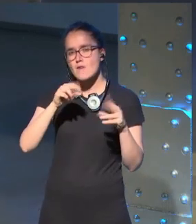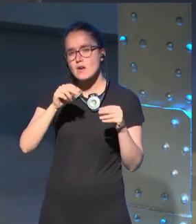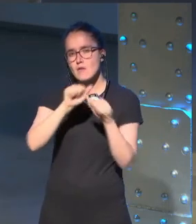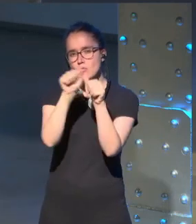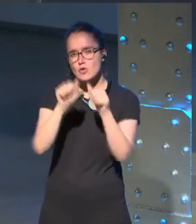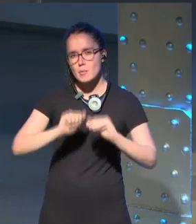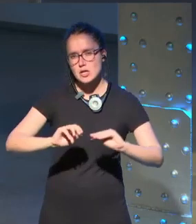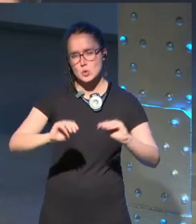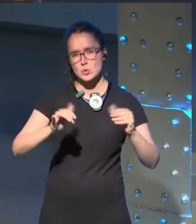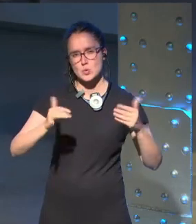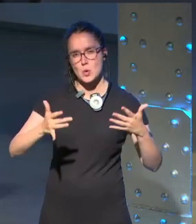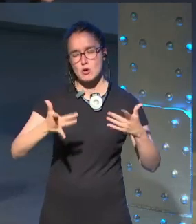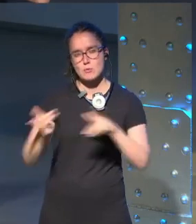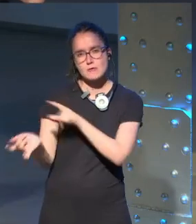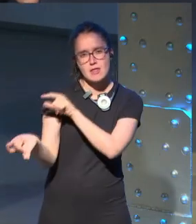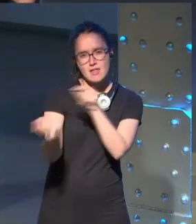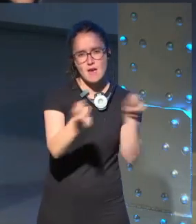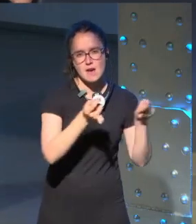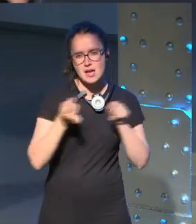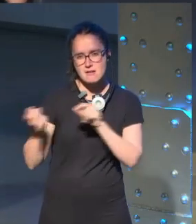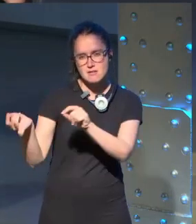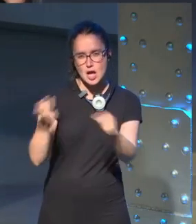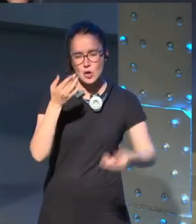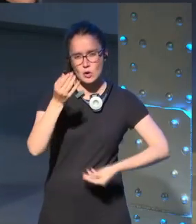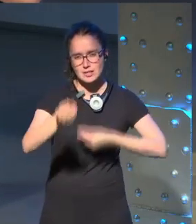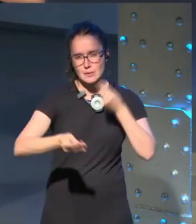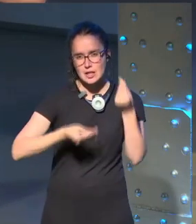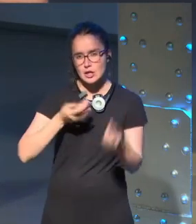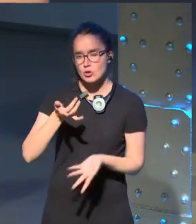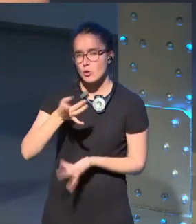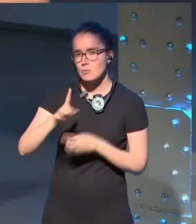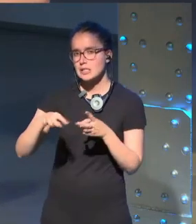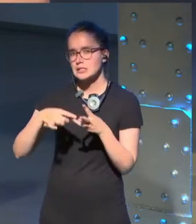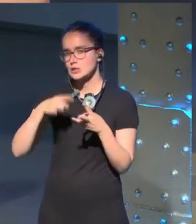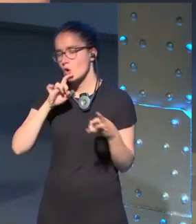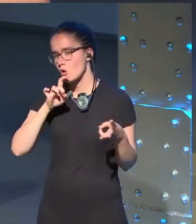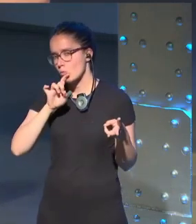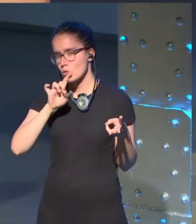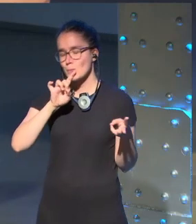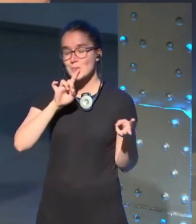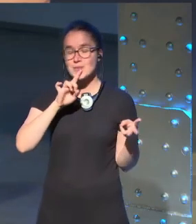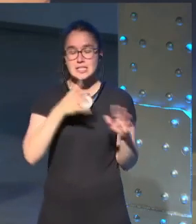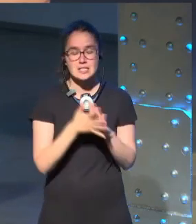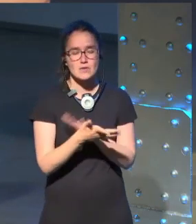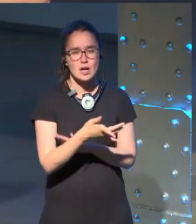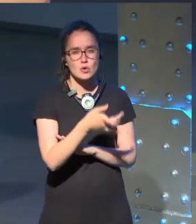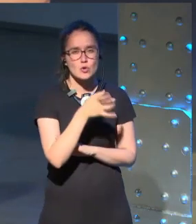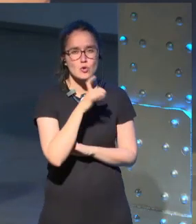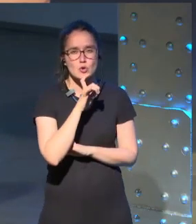how they discussed what it was they did, and how matter of fact it was.